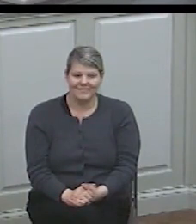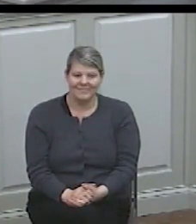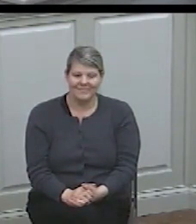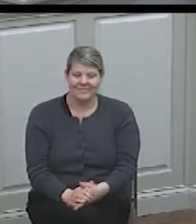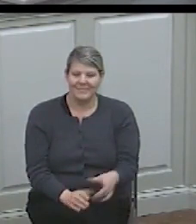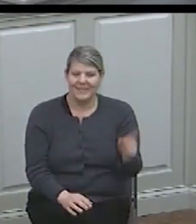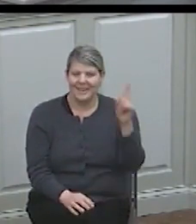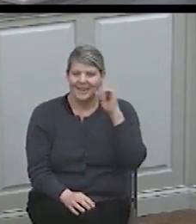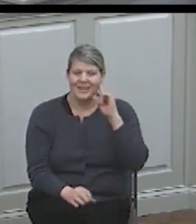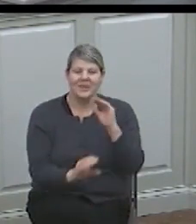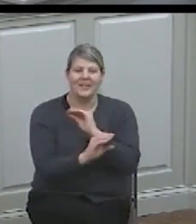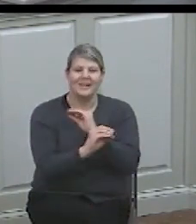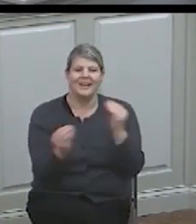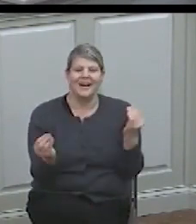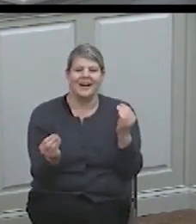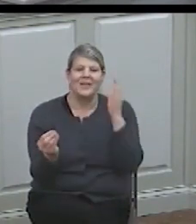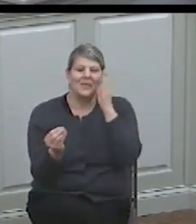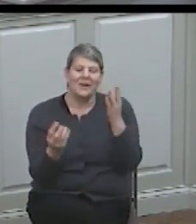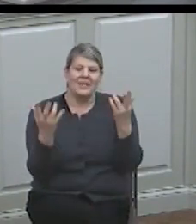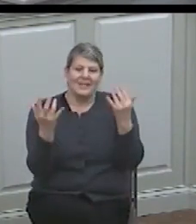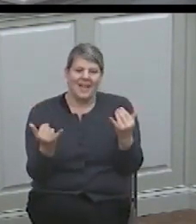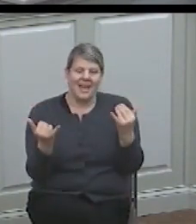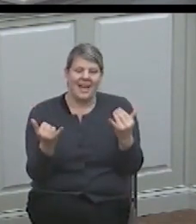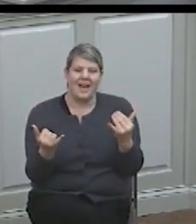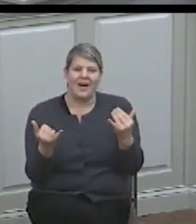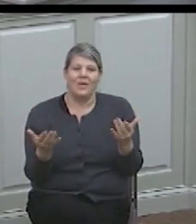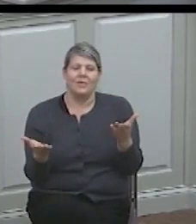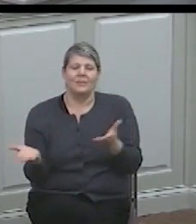Seeing none, we'll move right into commissioner comments.